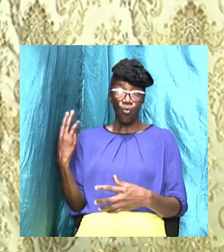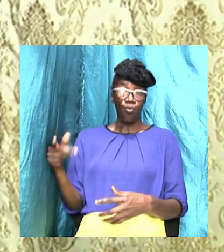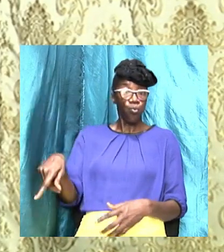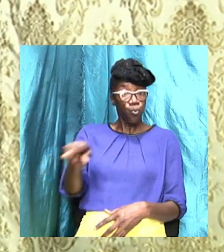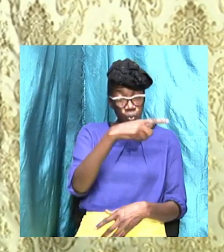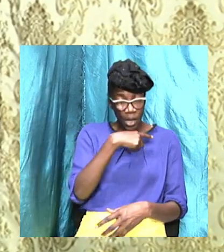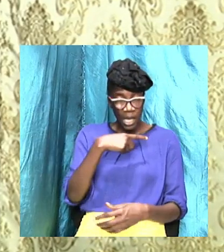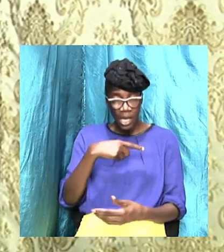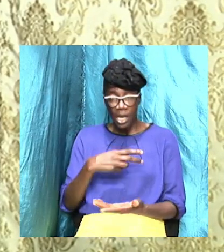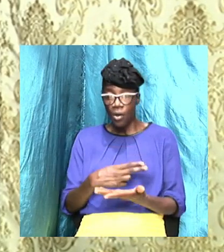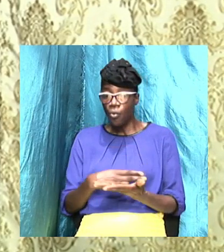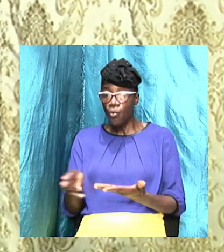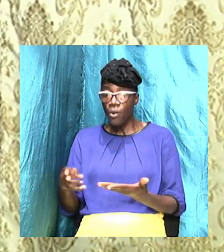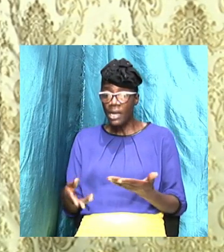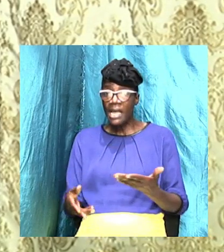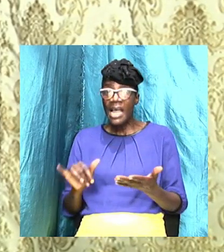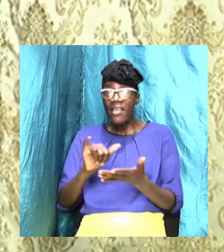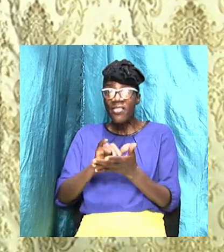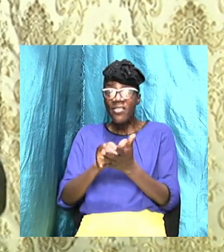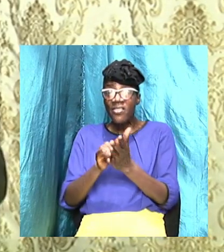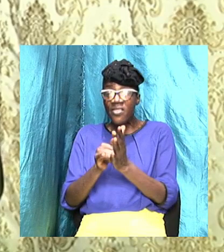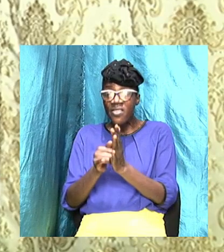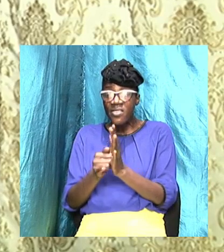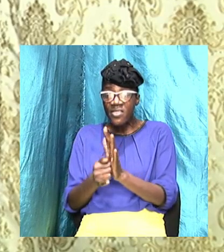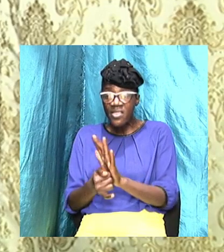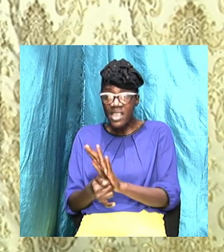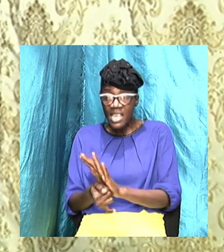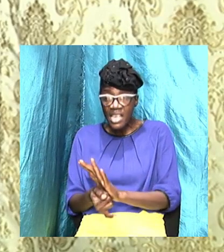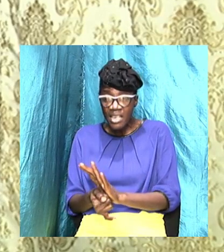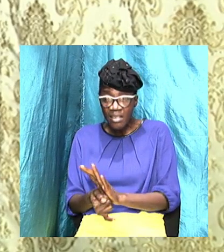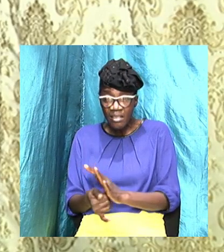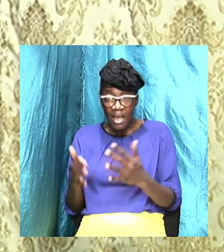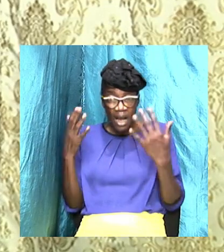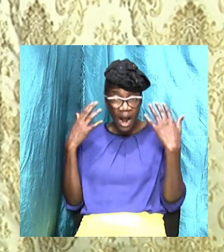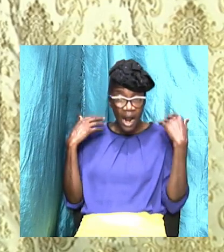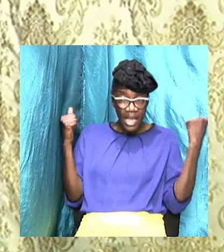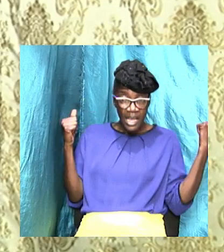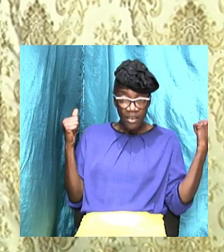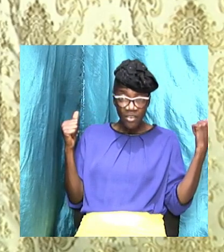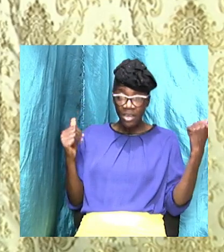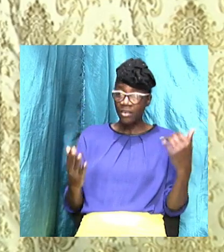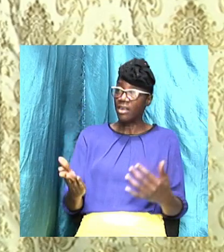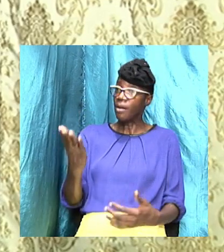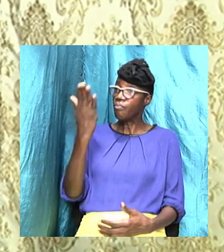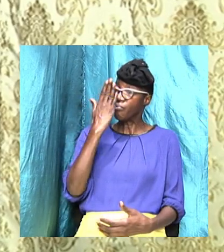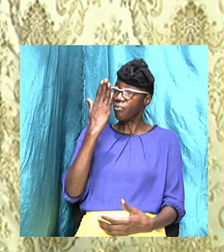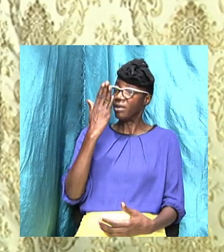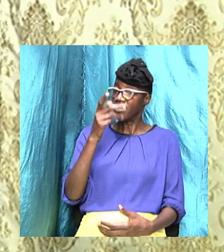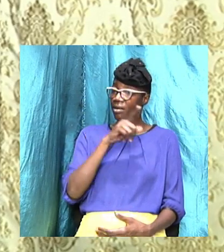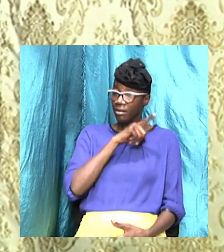These are angels that are in the presence of the Lord.